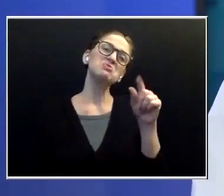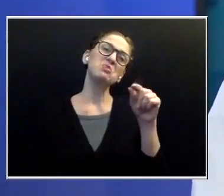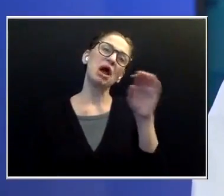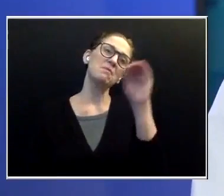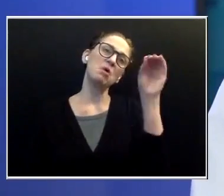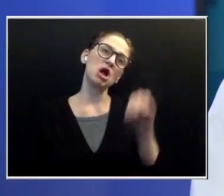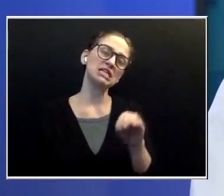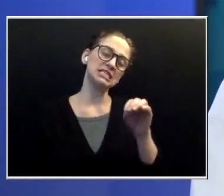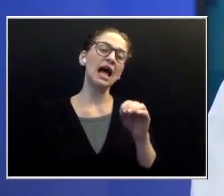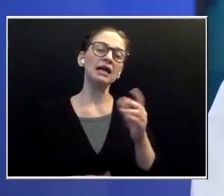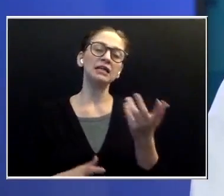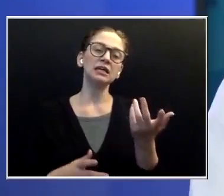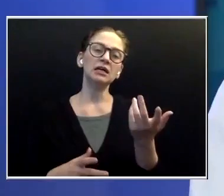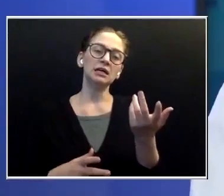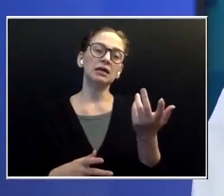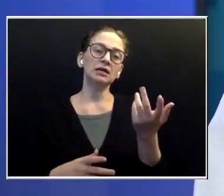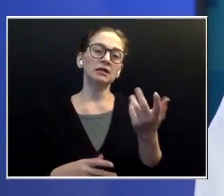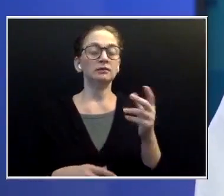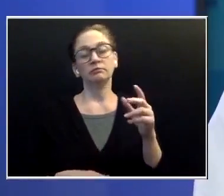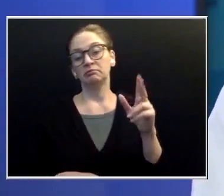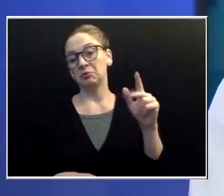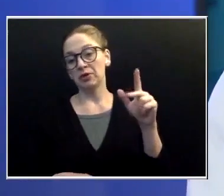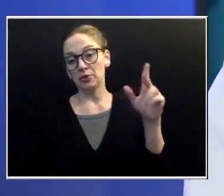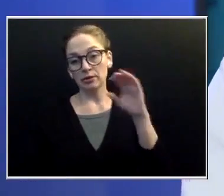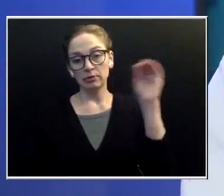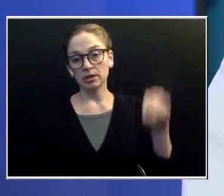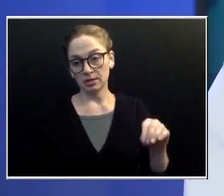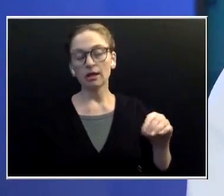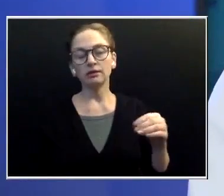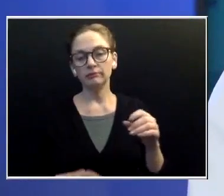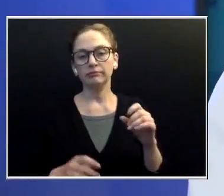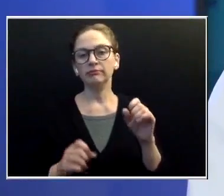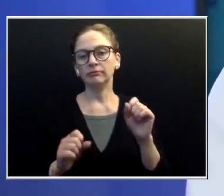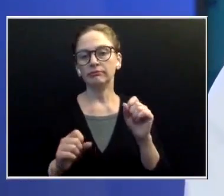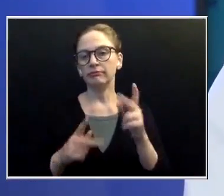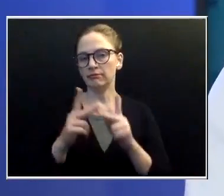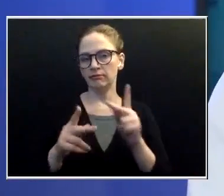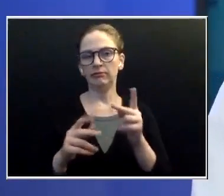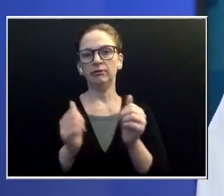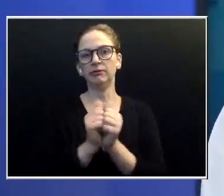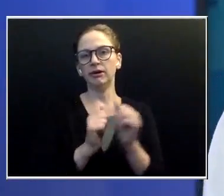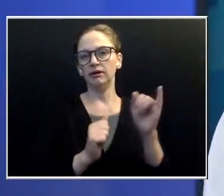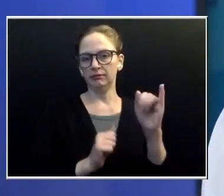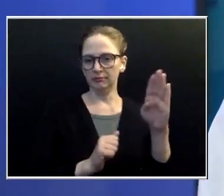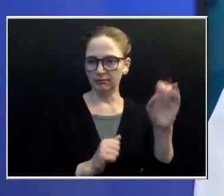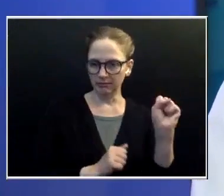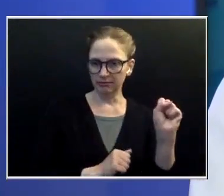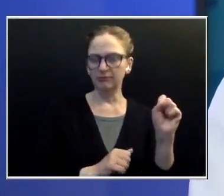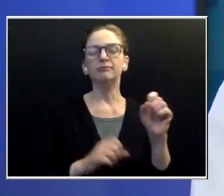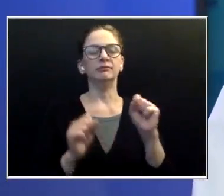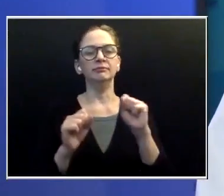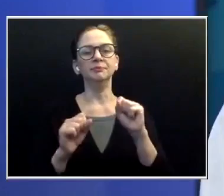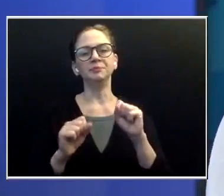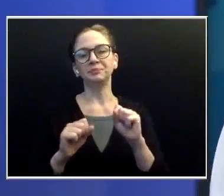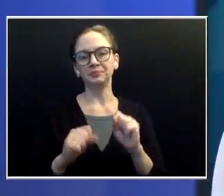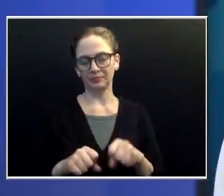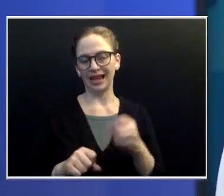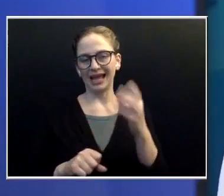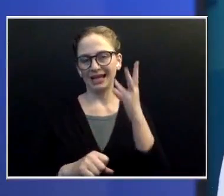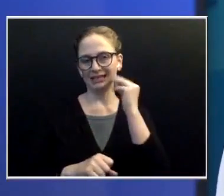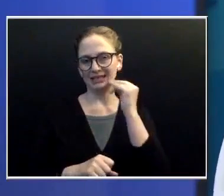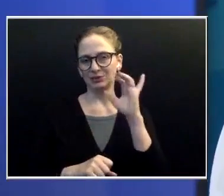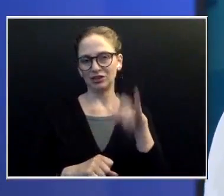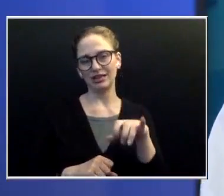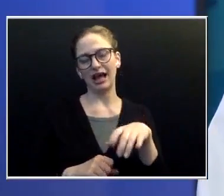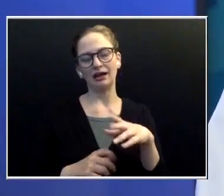higher than 20-30% in patients with inflammatory bowel disease. So this is my specialty. So I treat patients with inflammatory bowel diseases. So I see patients with Crohn's disease,